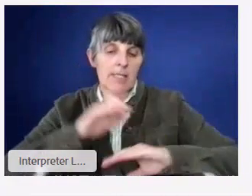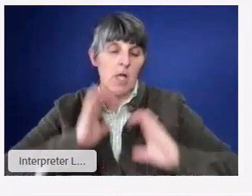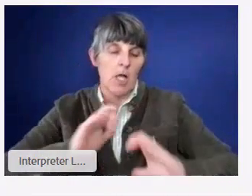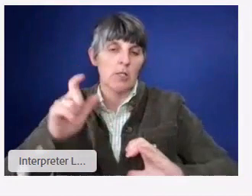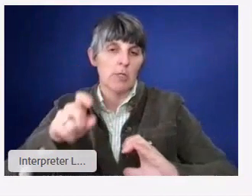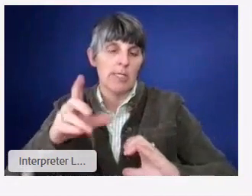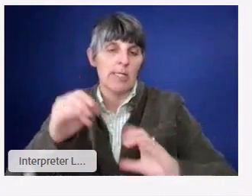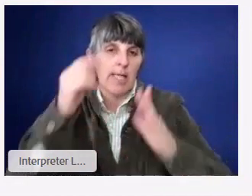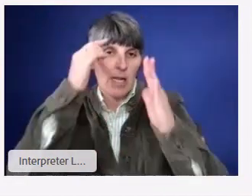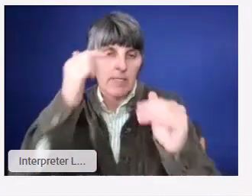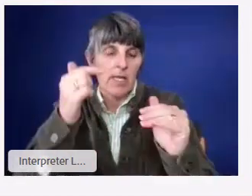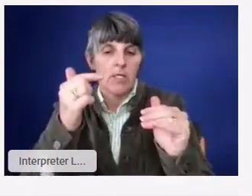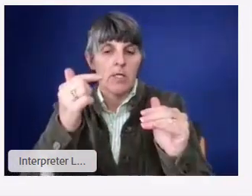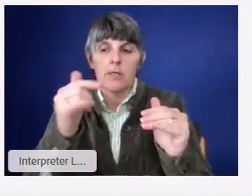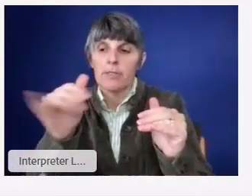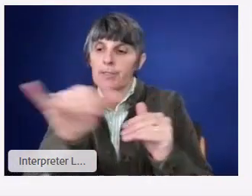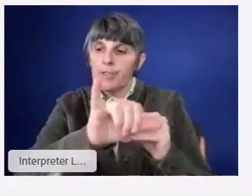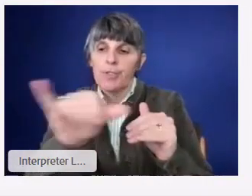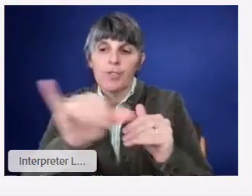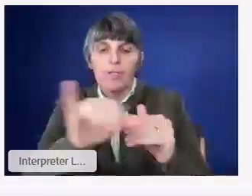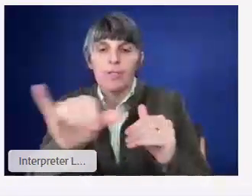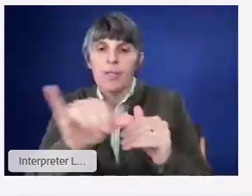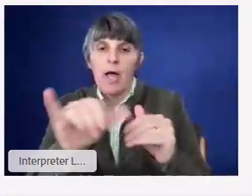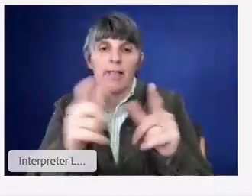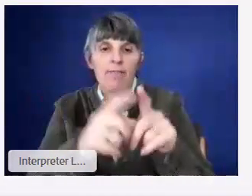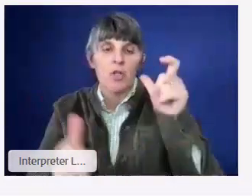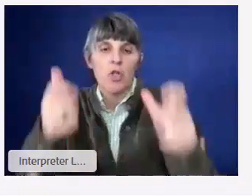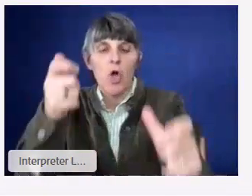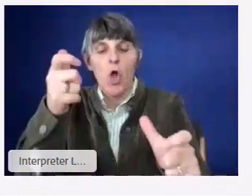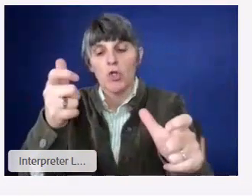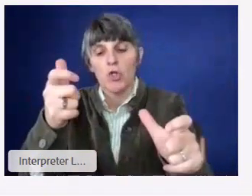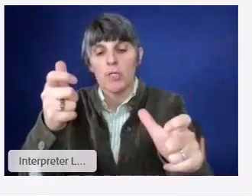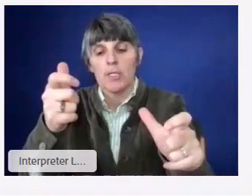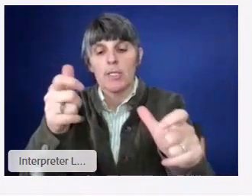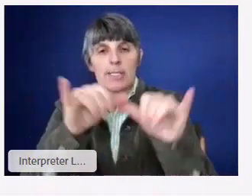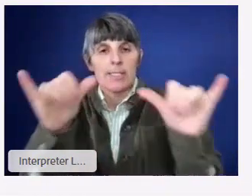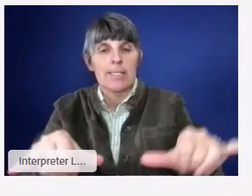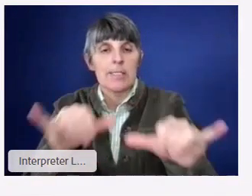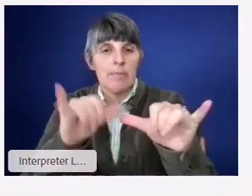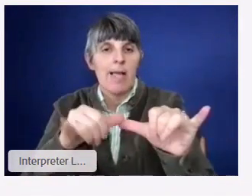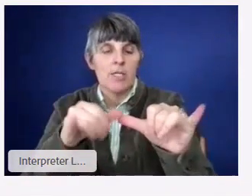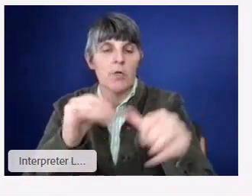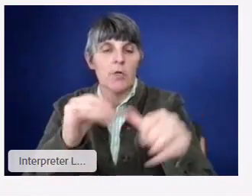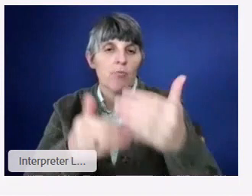expectations, just like the larger system